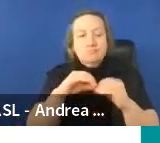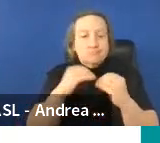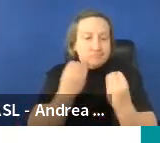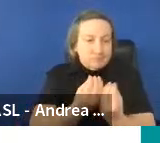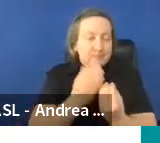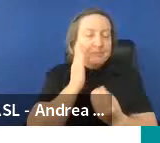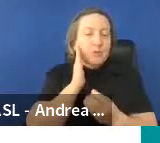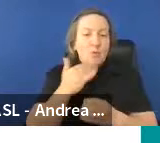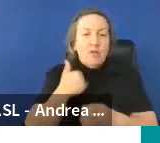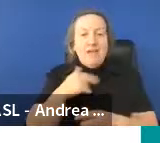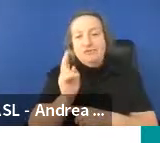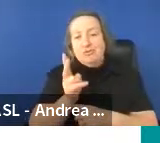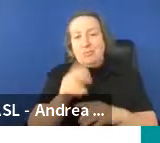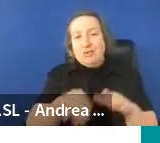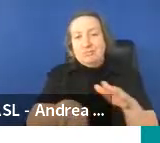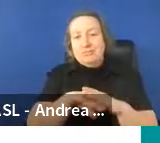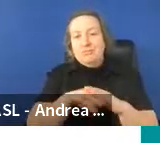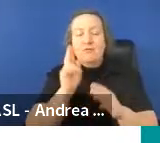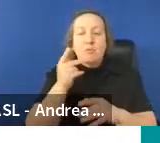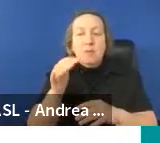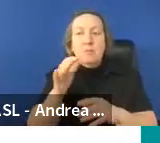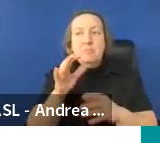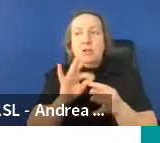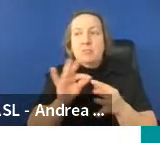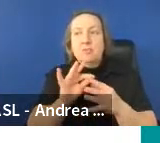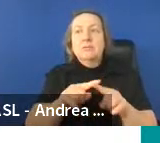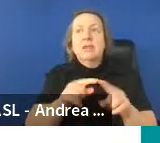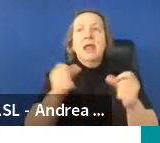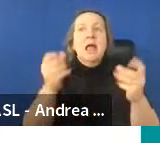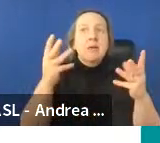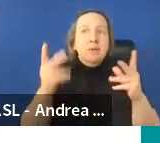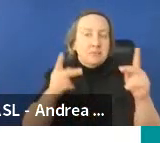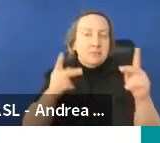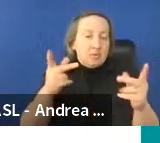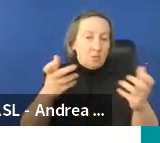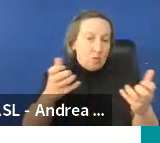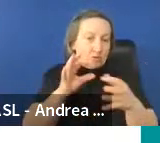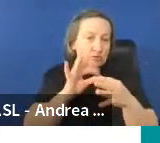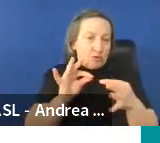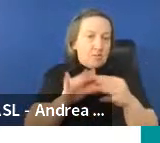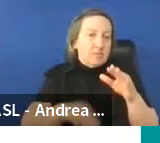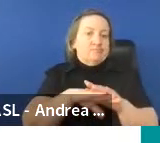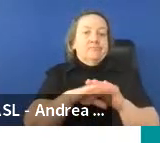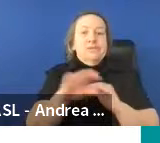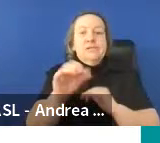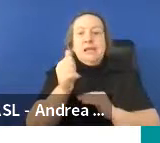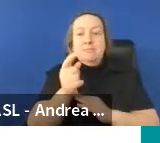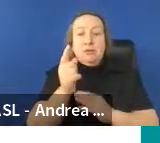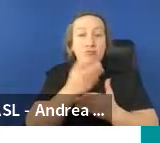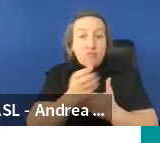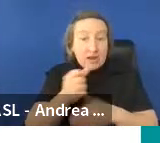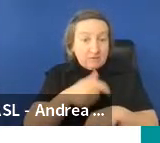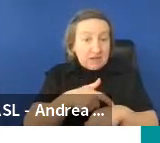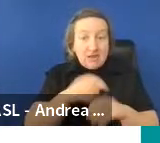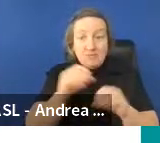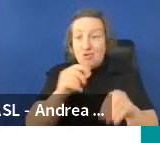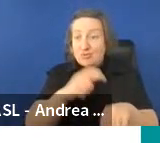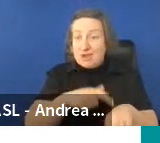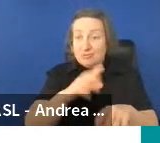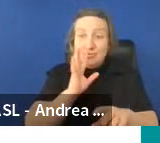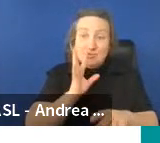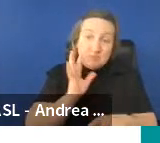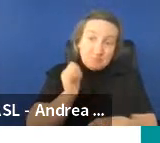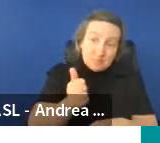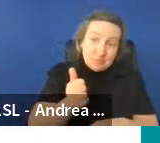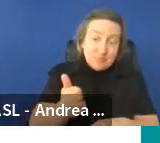2 minutes for public comment, depending on the number of commenters, up to a total of 10 minutes. If we run out of time and you do not have a chance to speak, you will